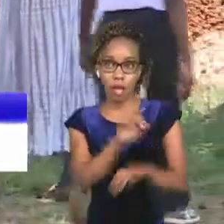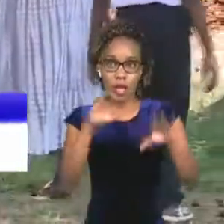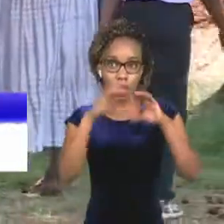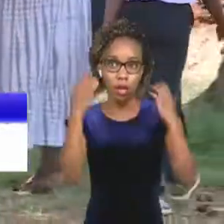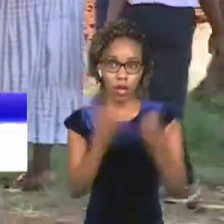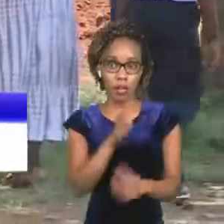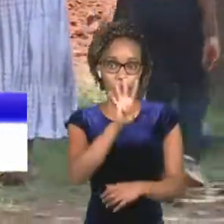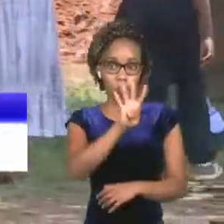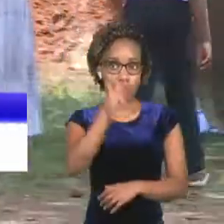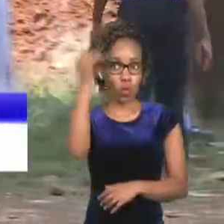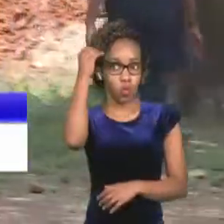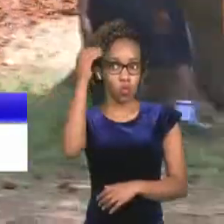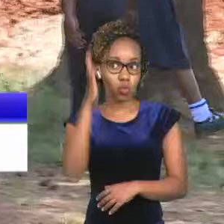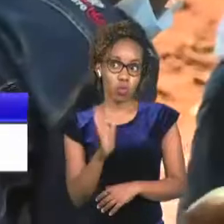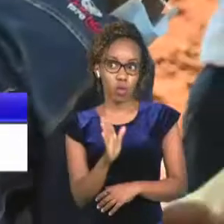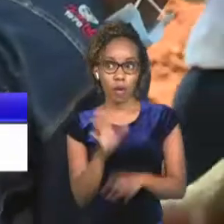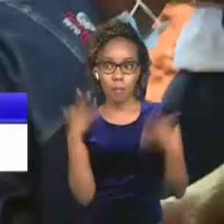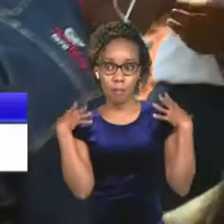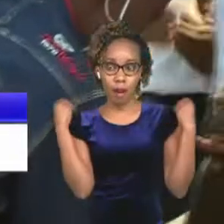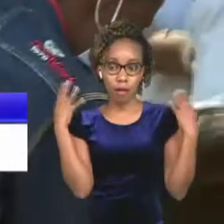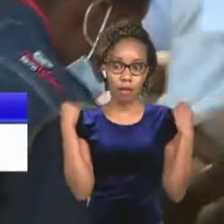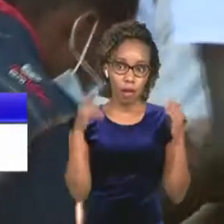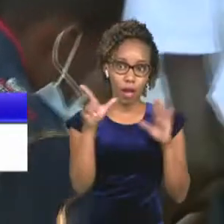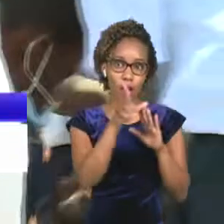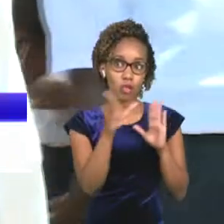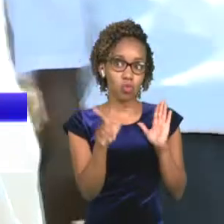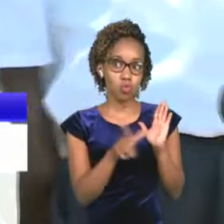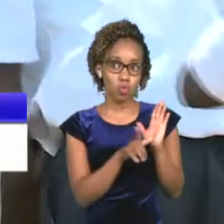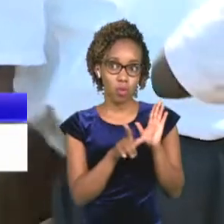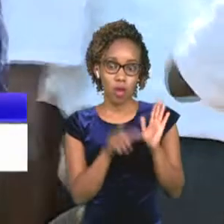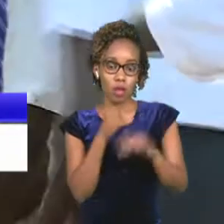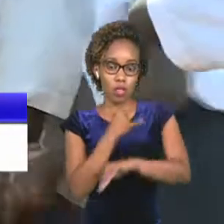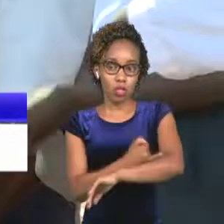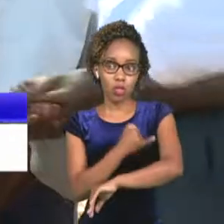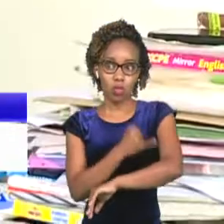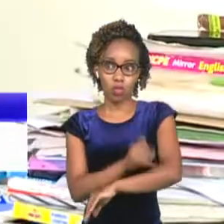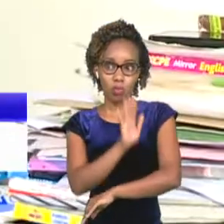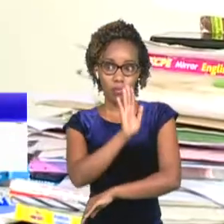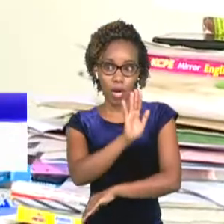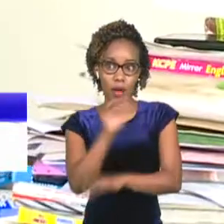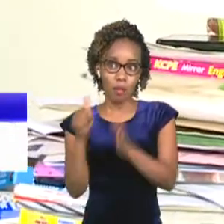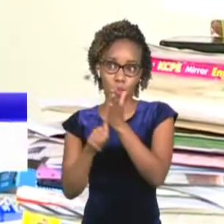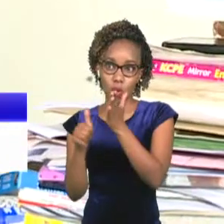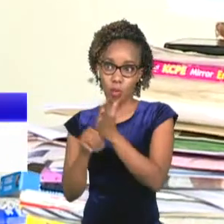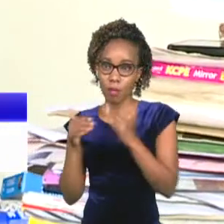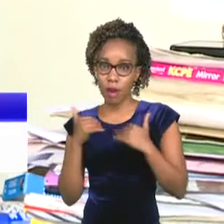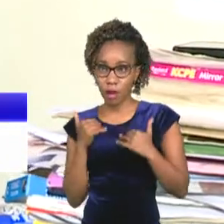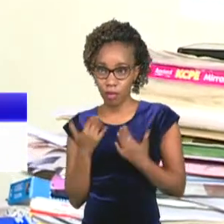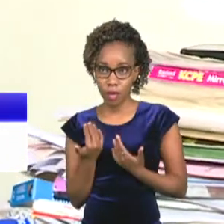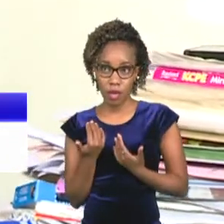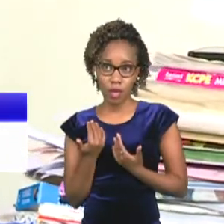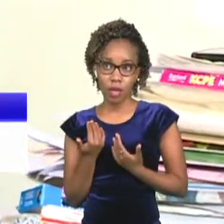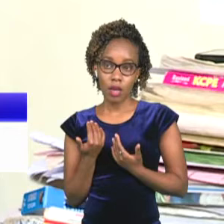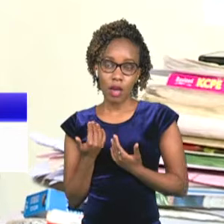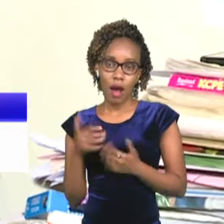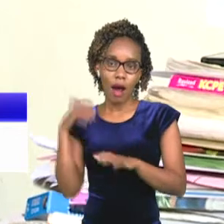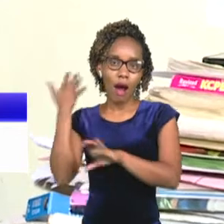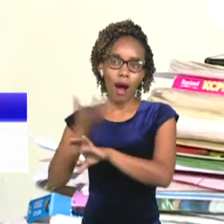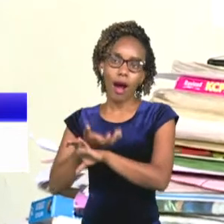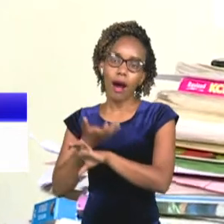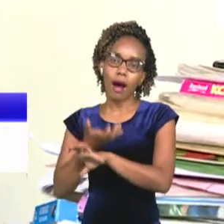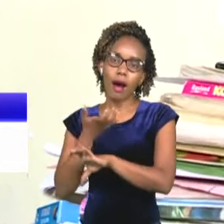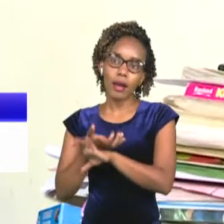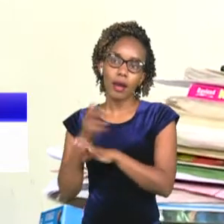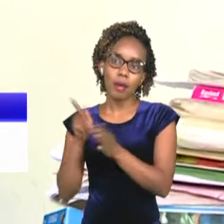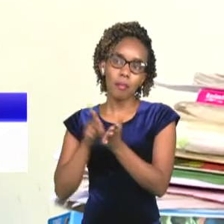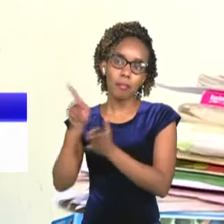outside the classrooms having their practical lessons, but within the institution lies a problem. It's been so difficult for us to pay this place because